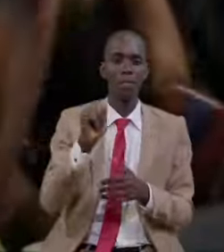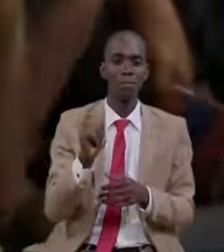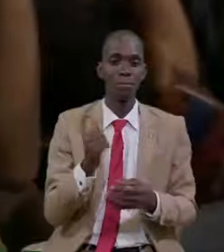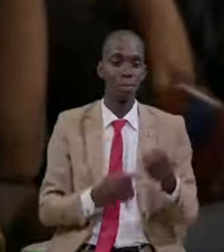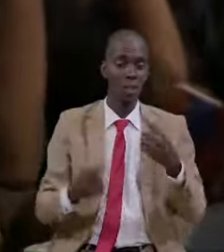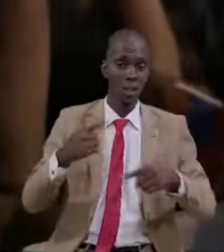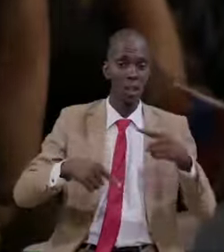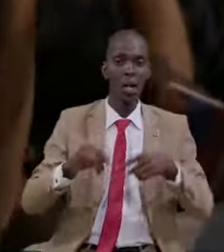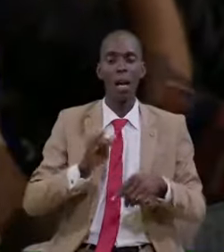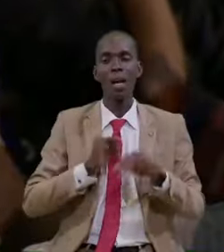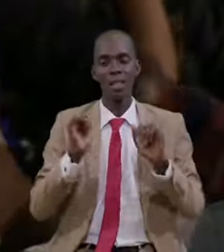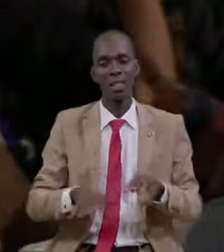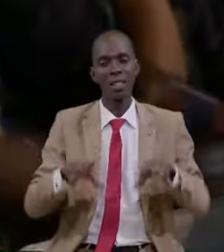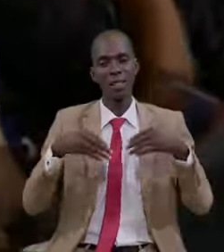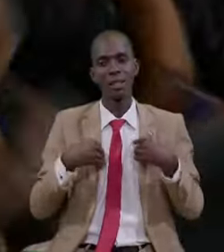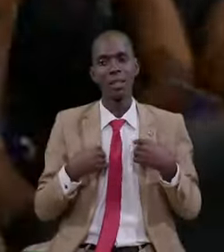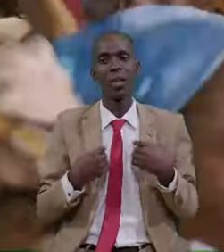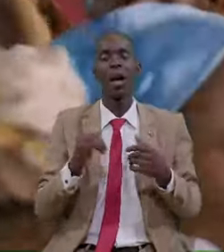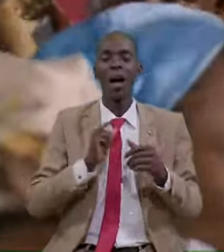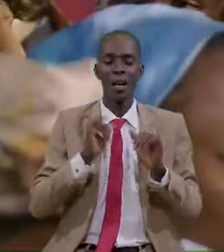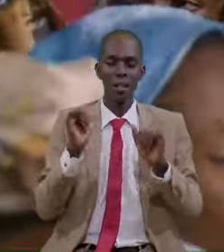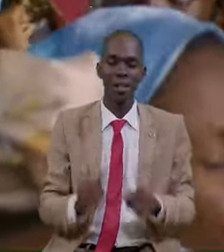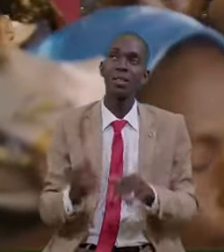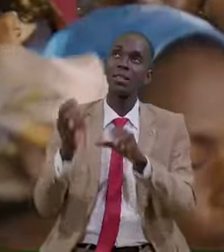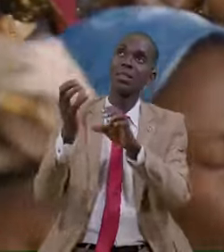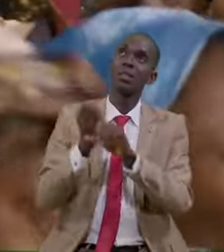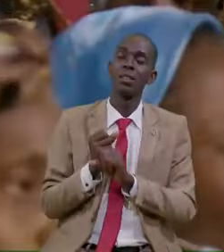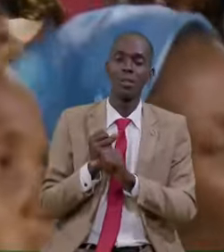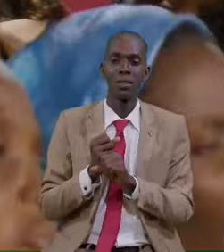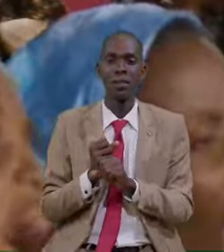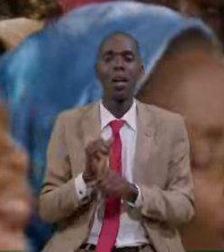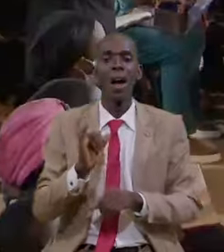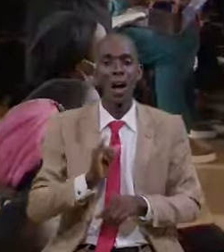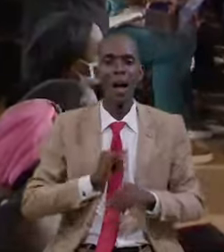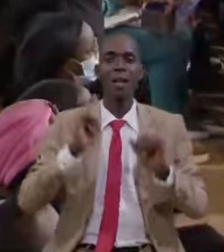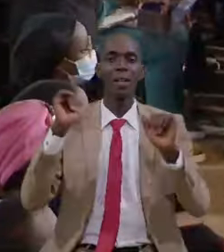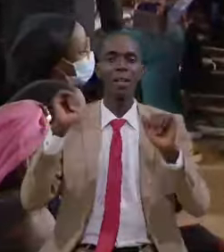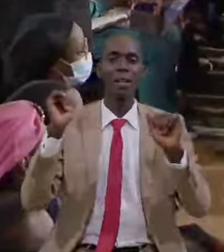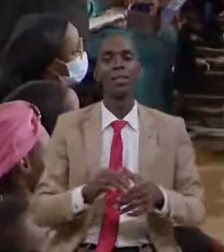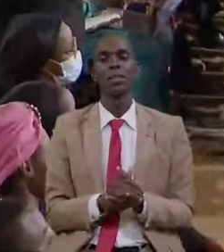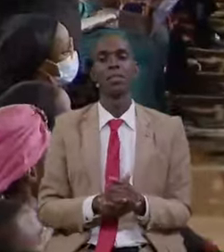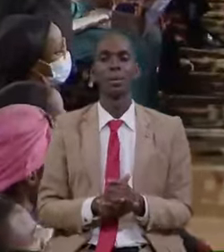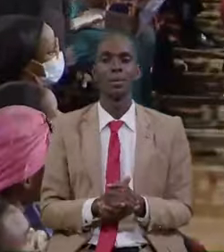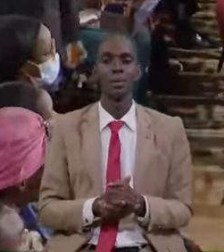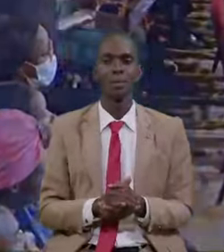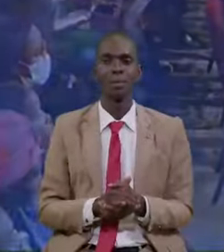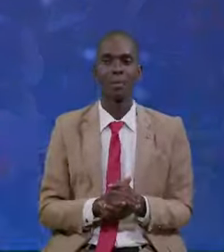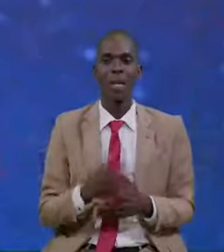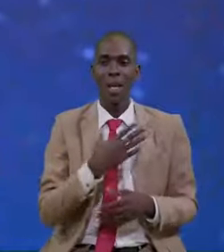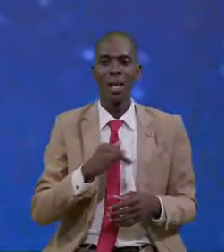accept. I can receive. I can. And I